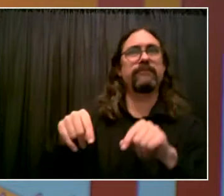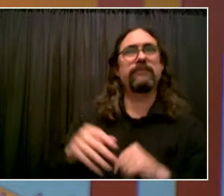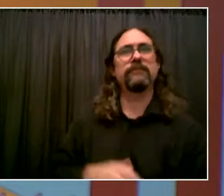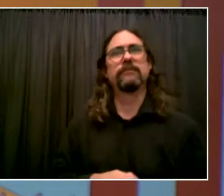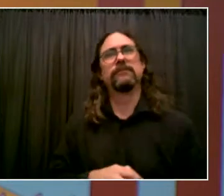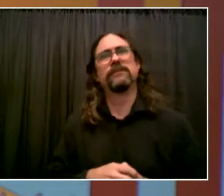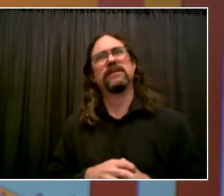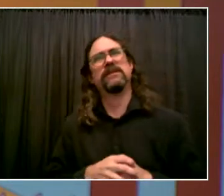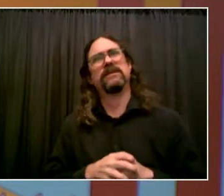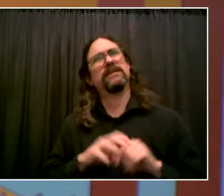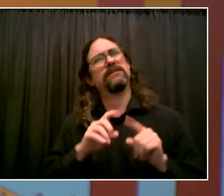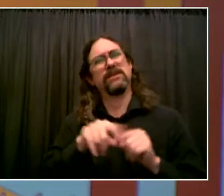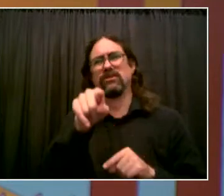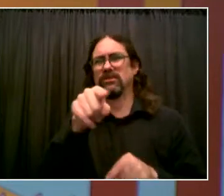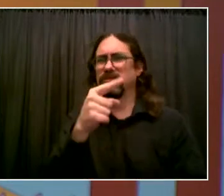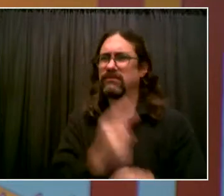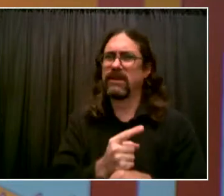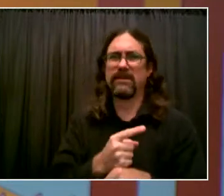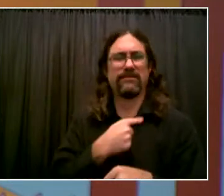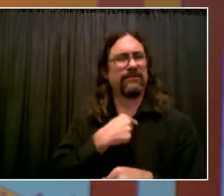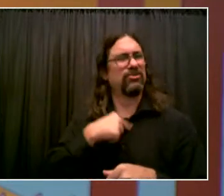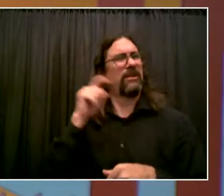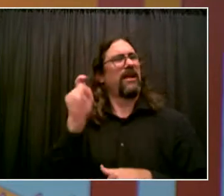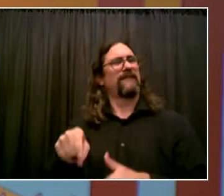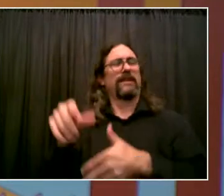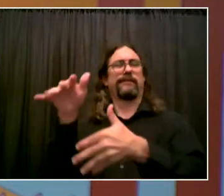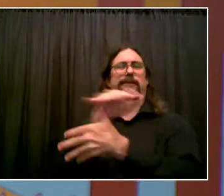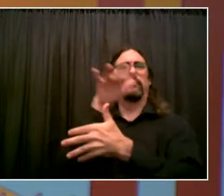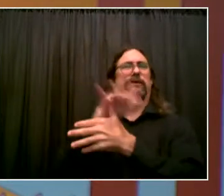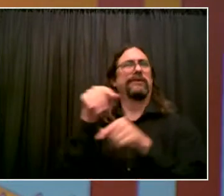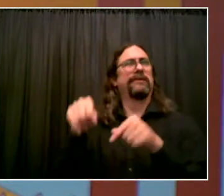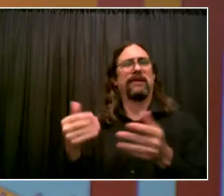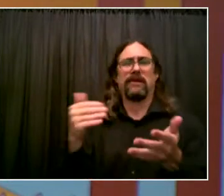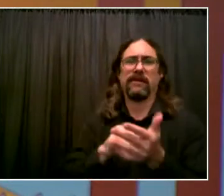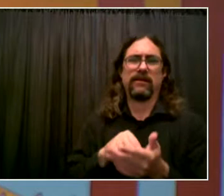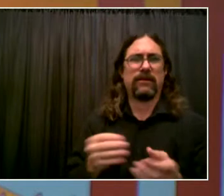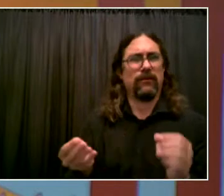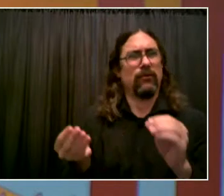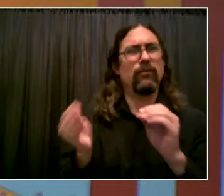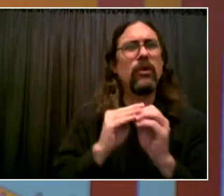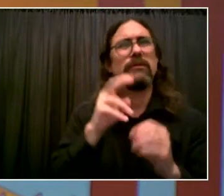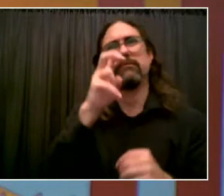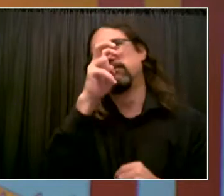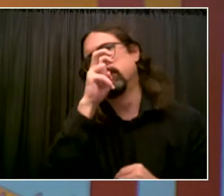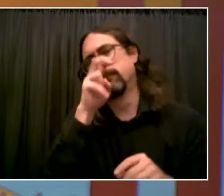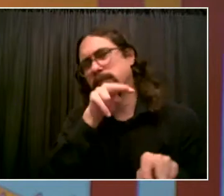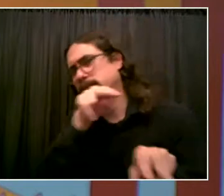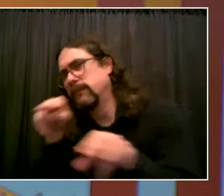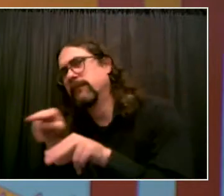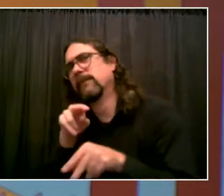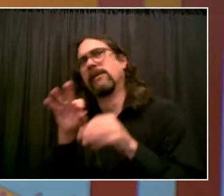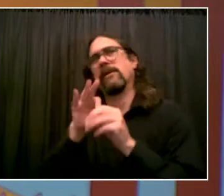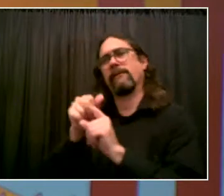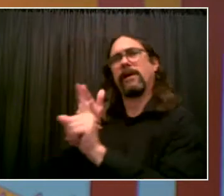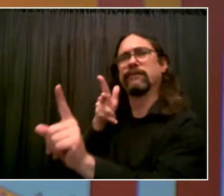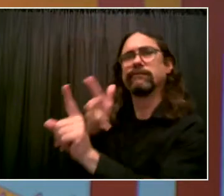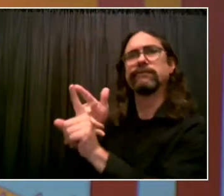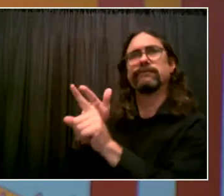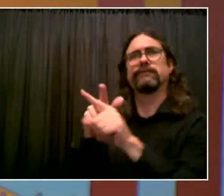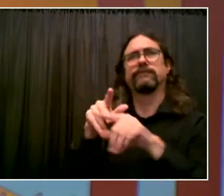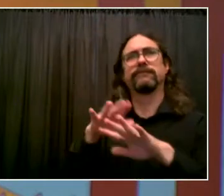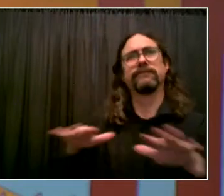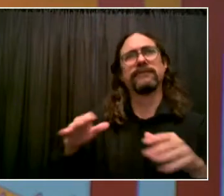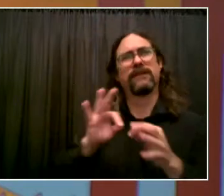had before. But I would be very clear, NYPD was pulled in a variety of directions trying to deal with a global